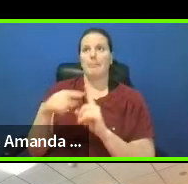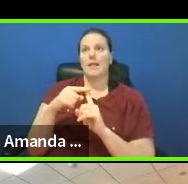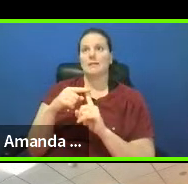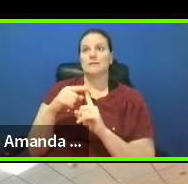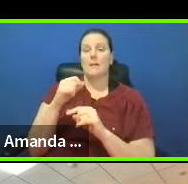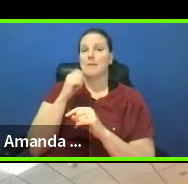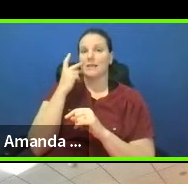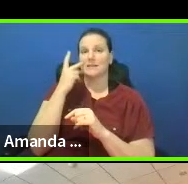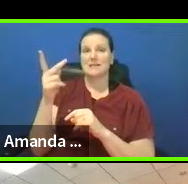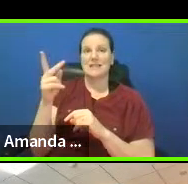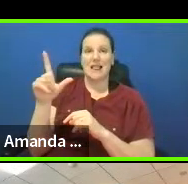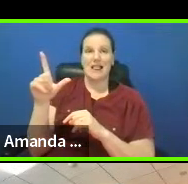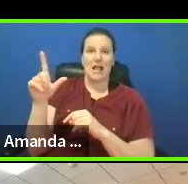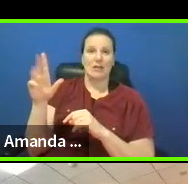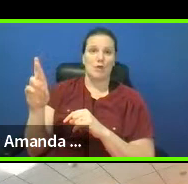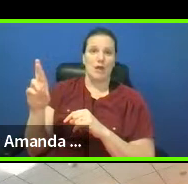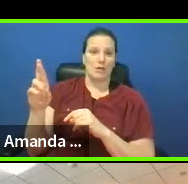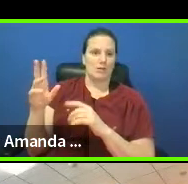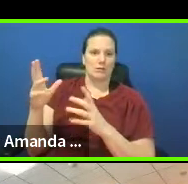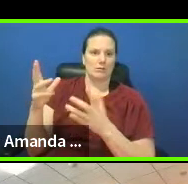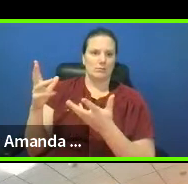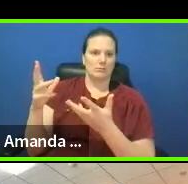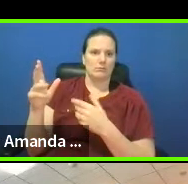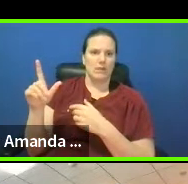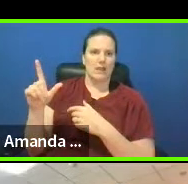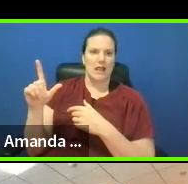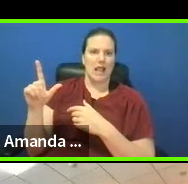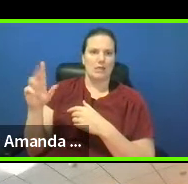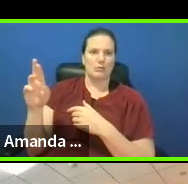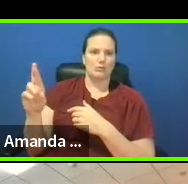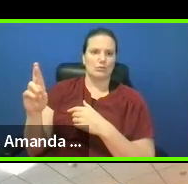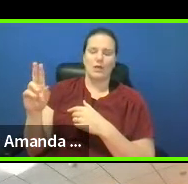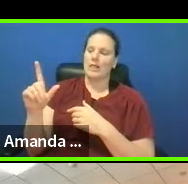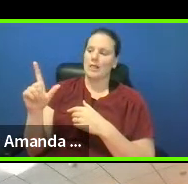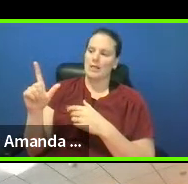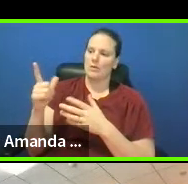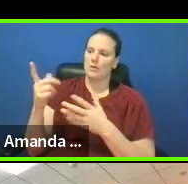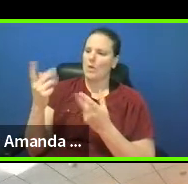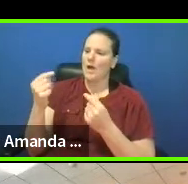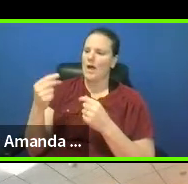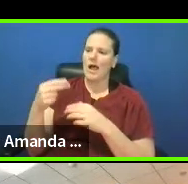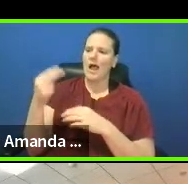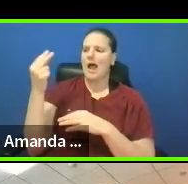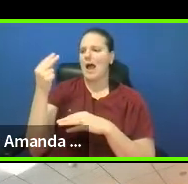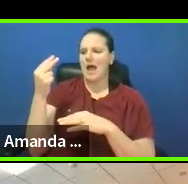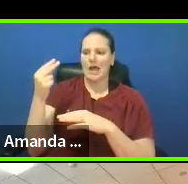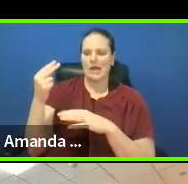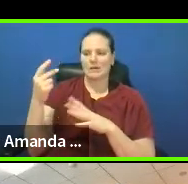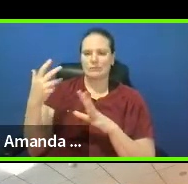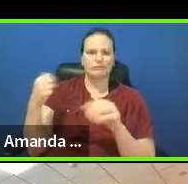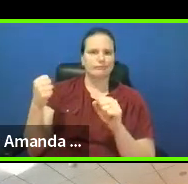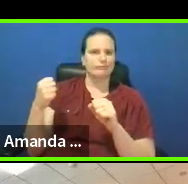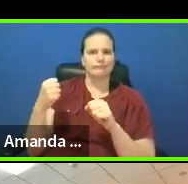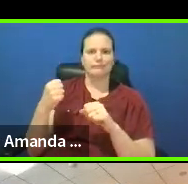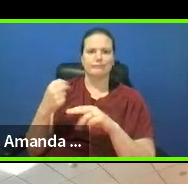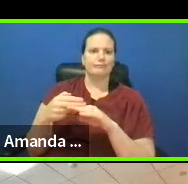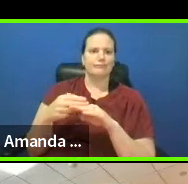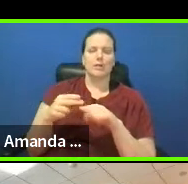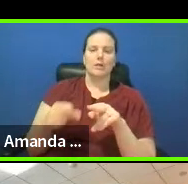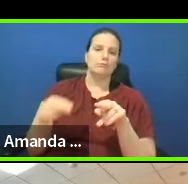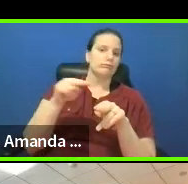see was light rail. What is it? What is the high capacity transit look like? What is that? What is that experience? Getting on, getting